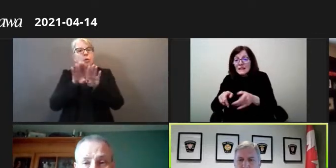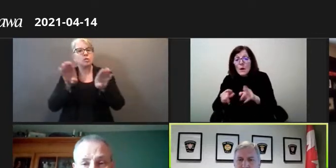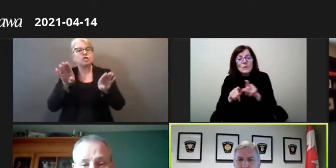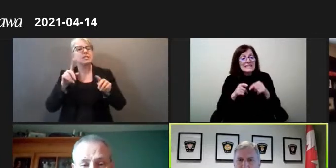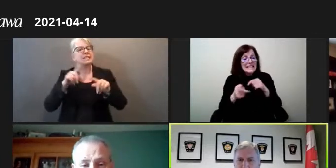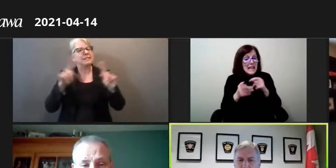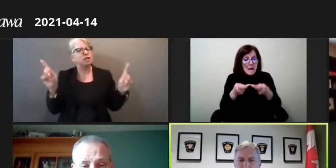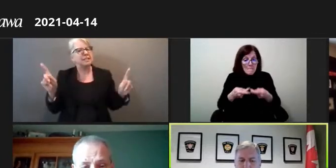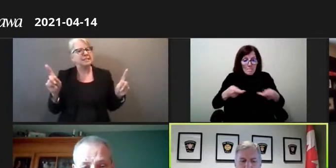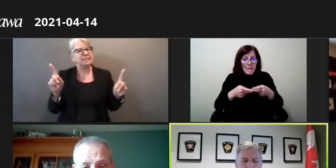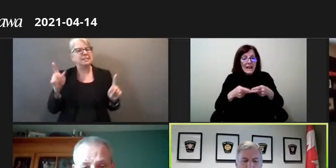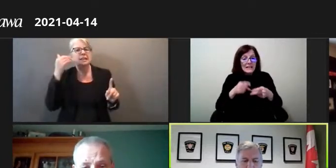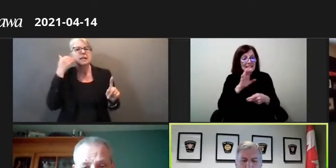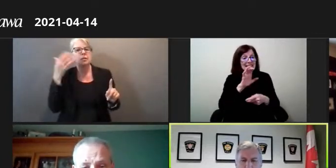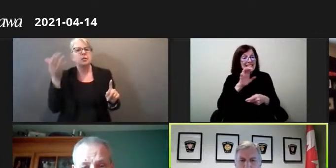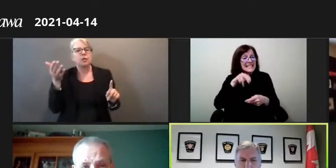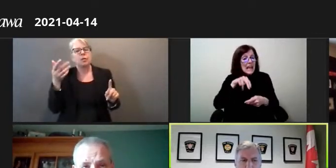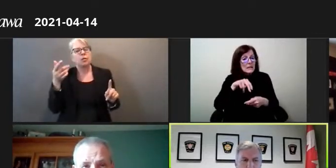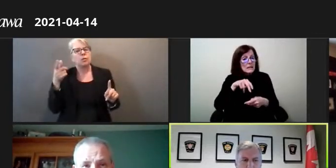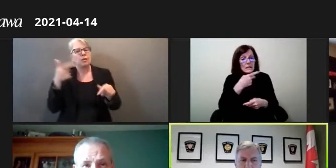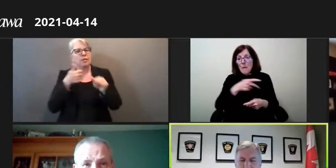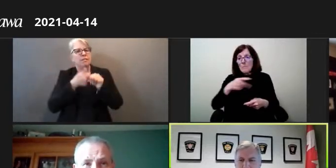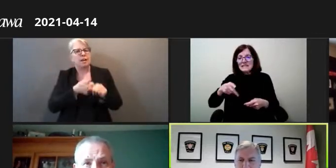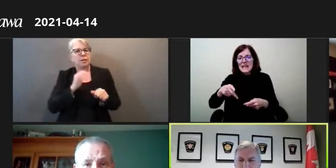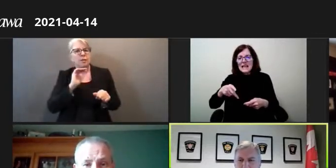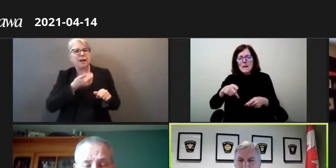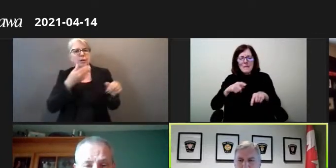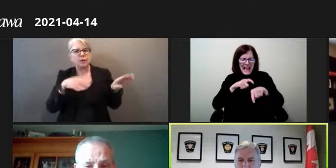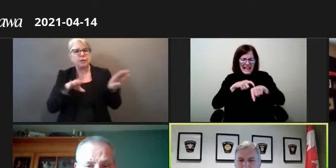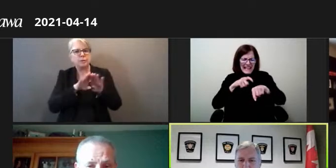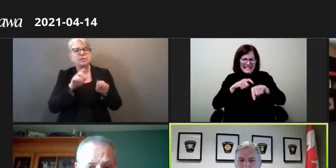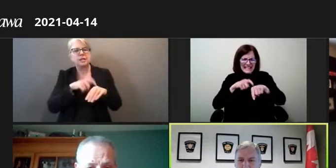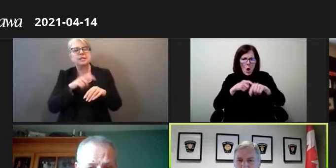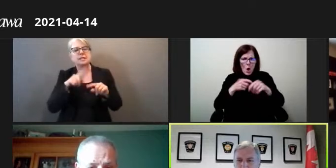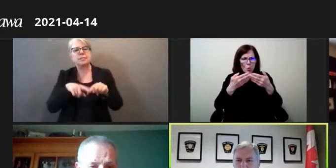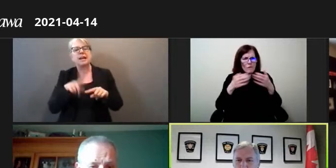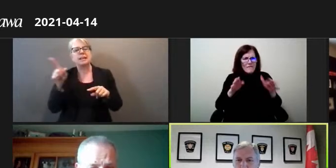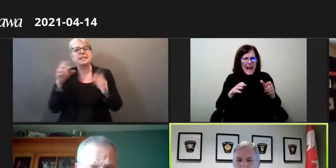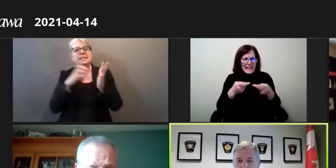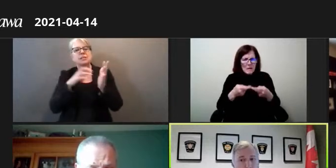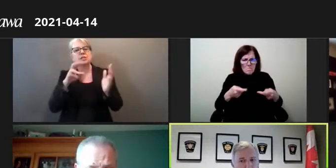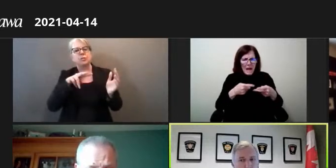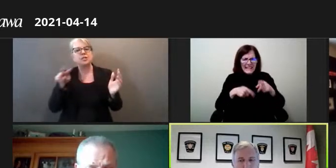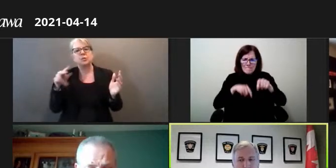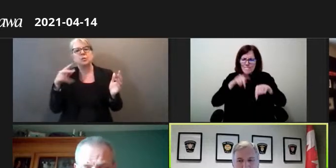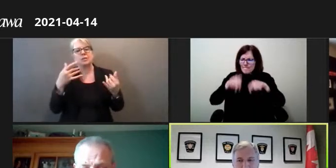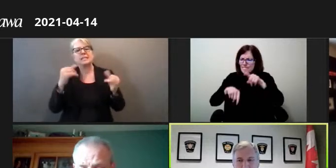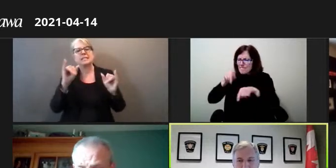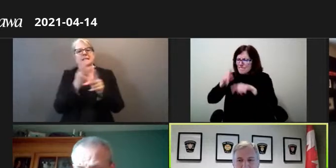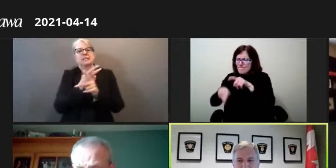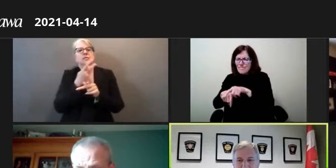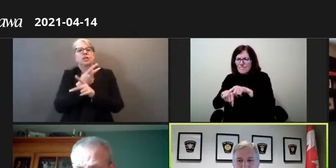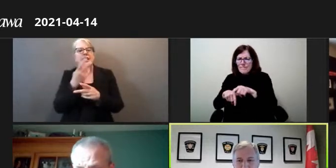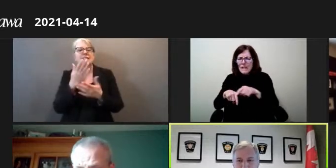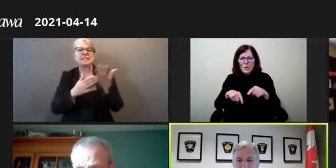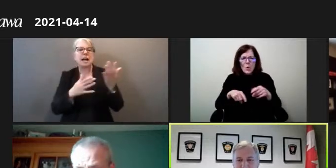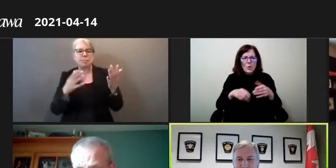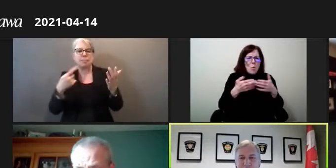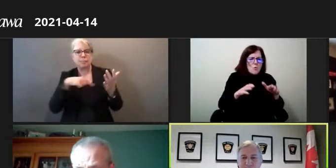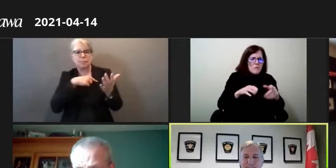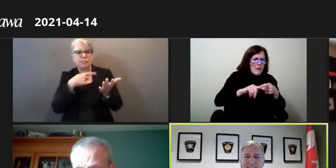don't know if they're going to do that. And as Brent says, for Section 22, we're still currently working on some of this stuff as we